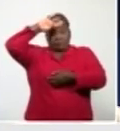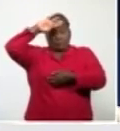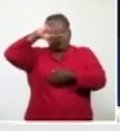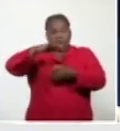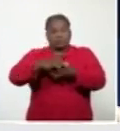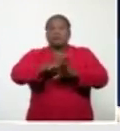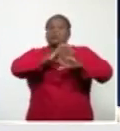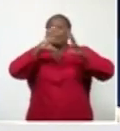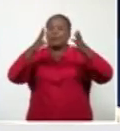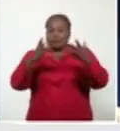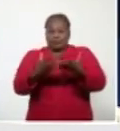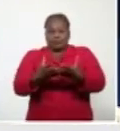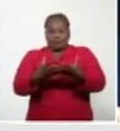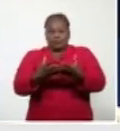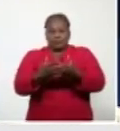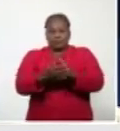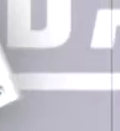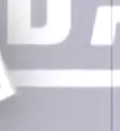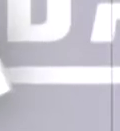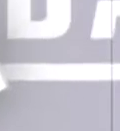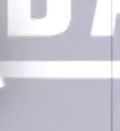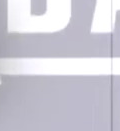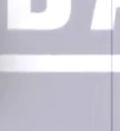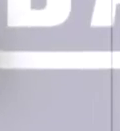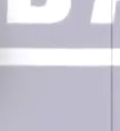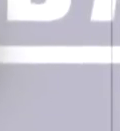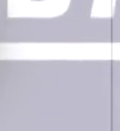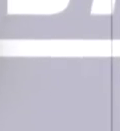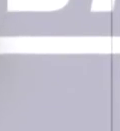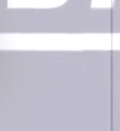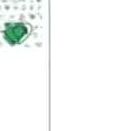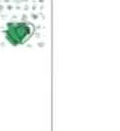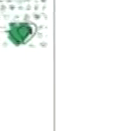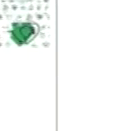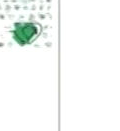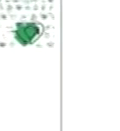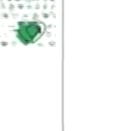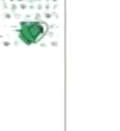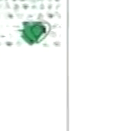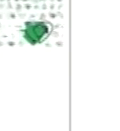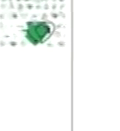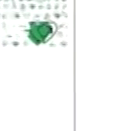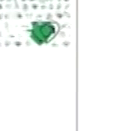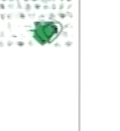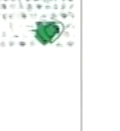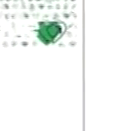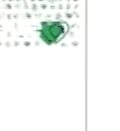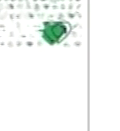and the world.